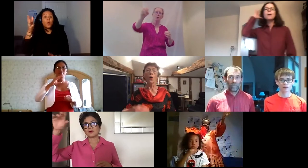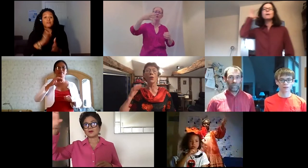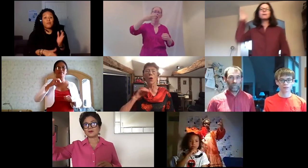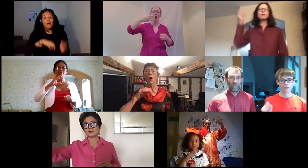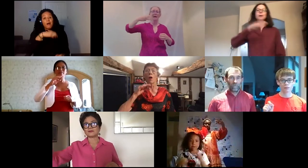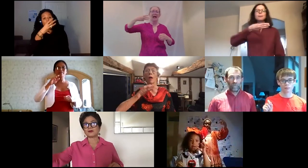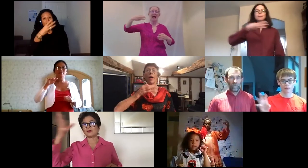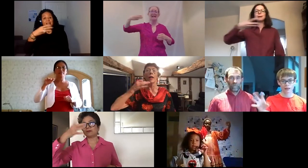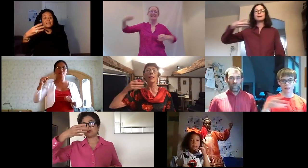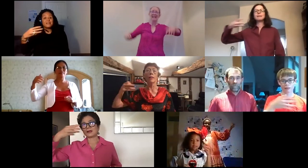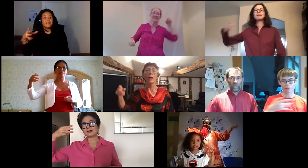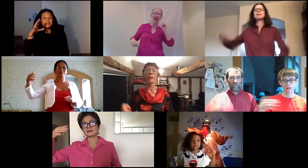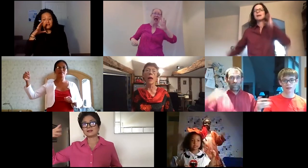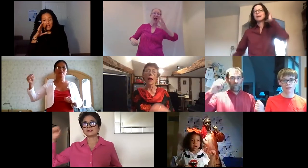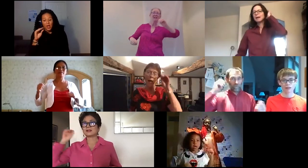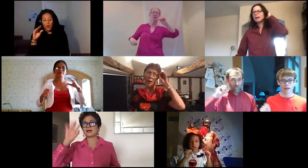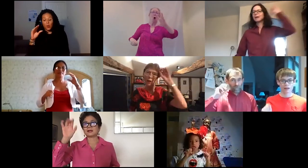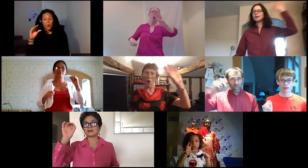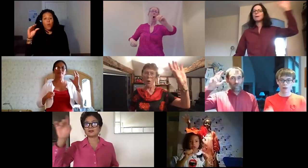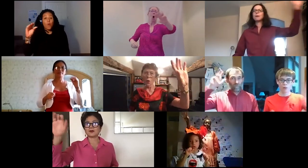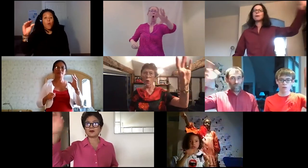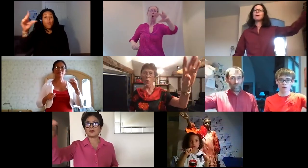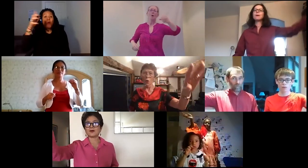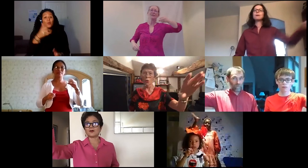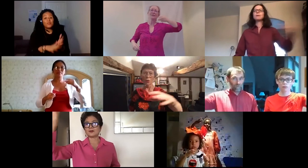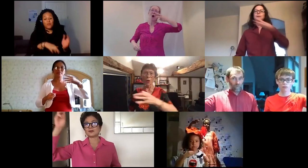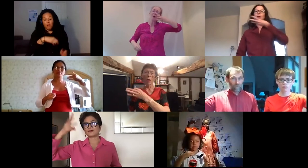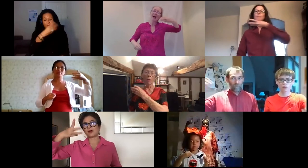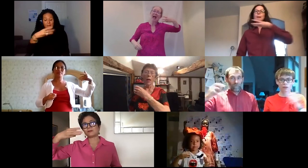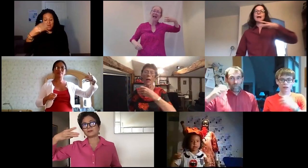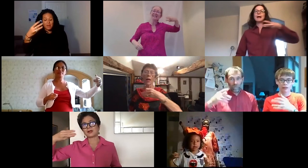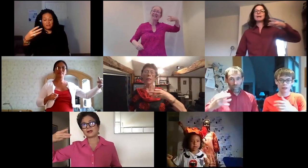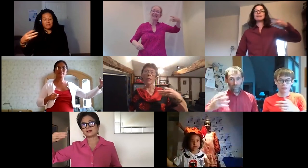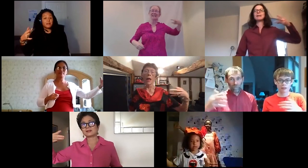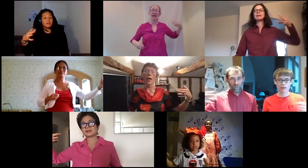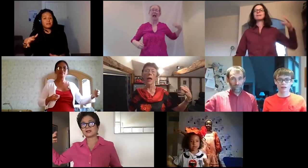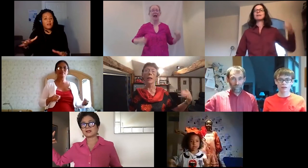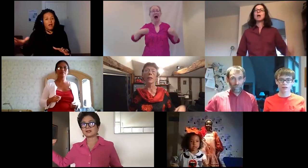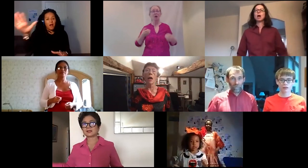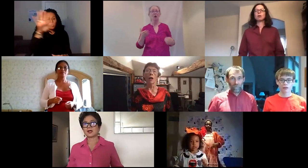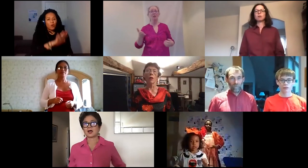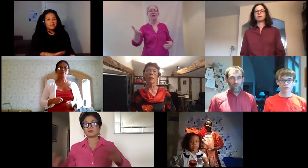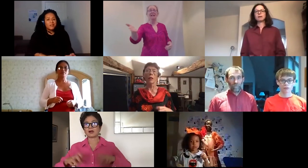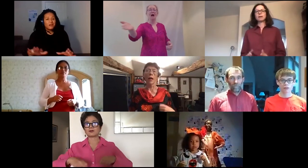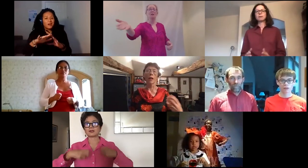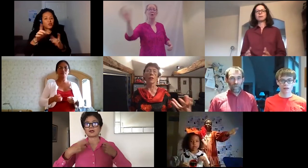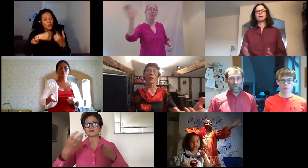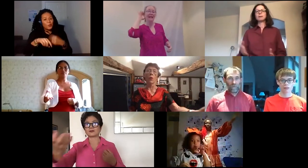Echoes from Essex, echoes from Essex, across